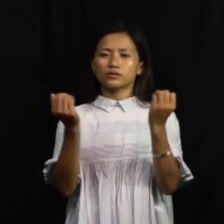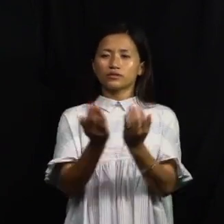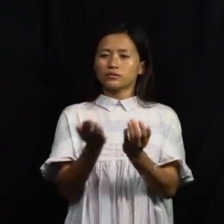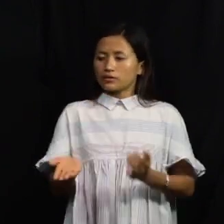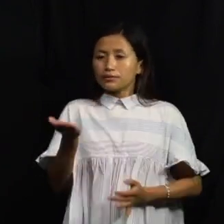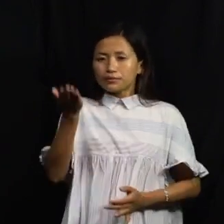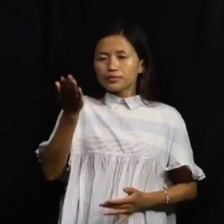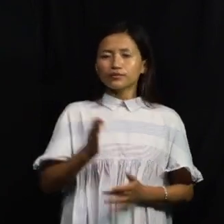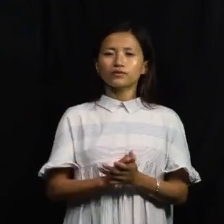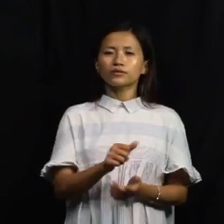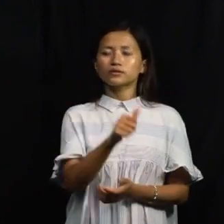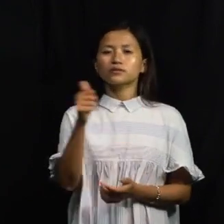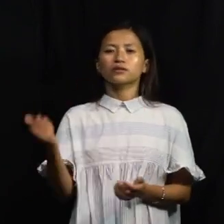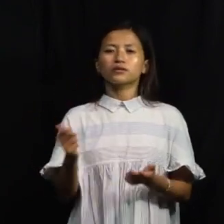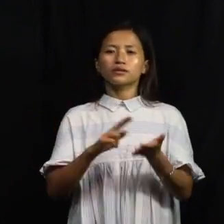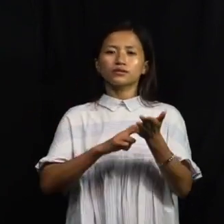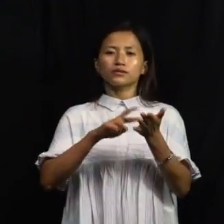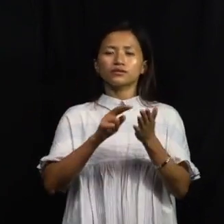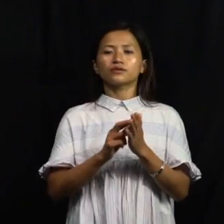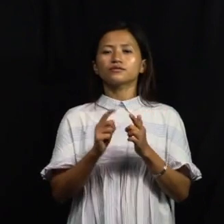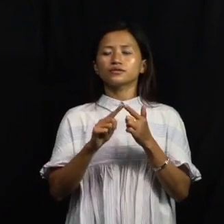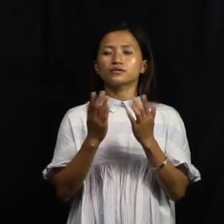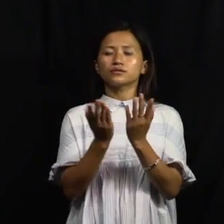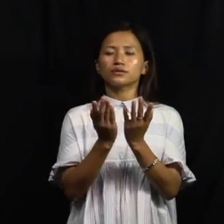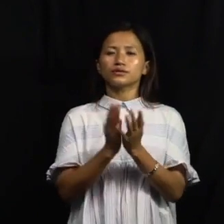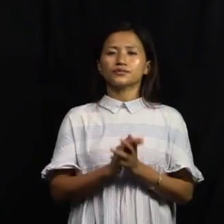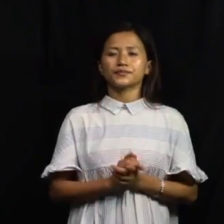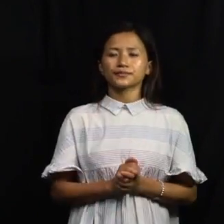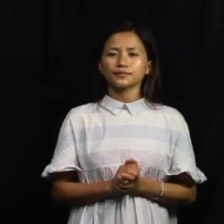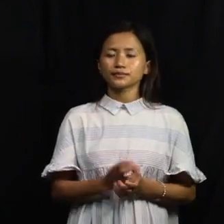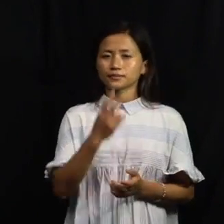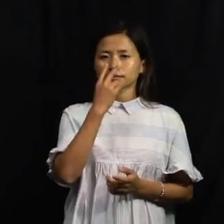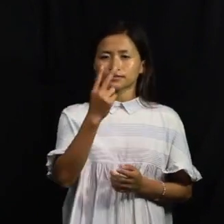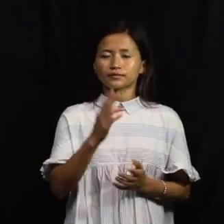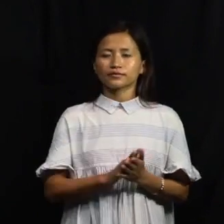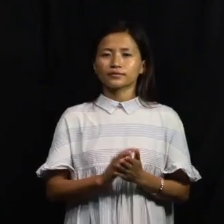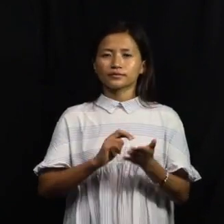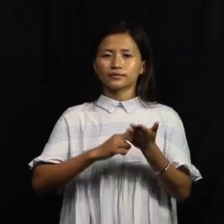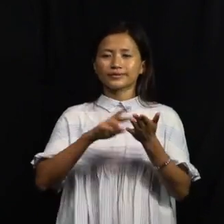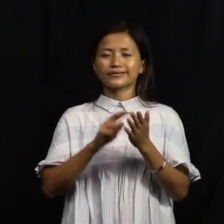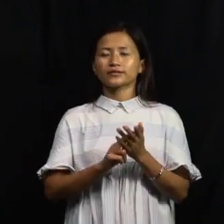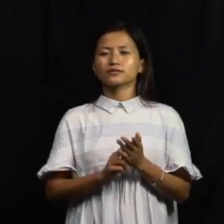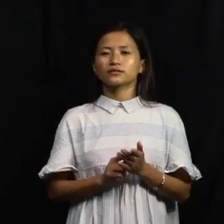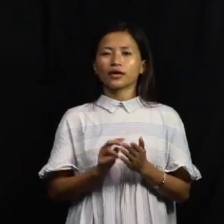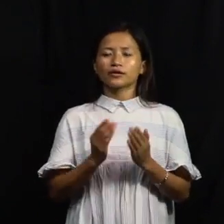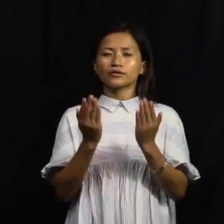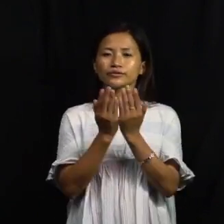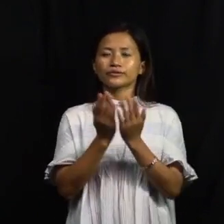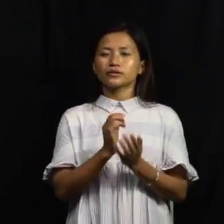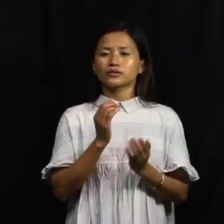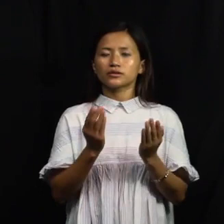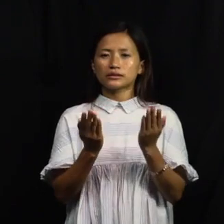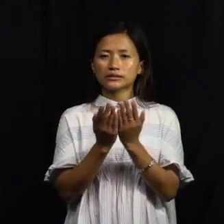So that is another nature of education. Now, if we look into the next nature of education, education